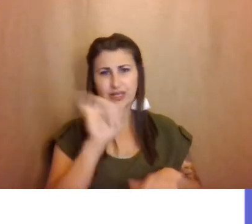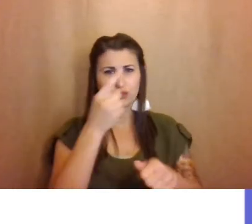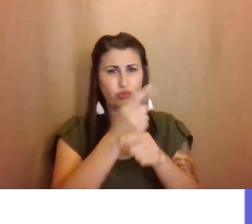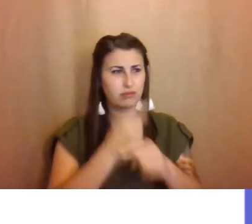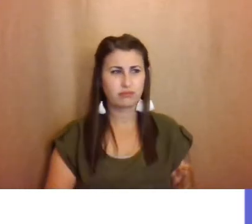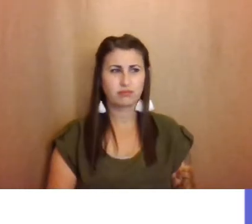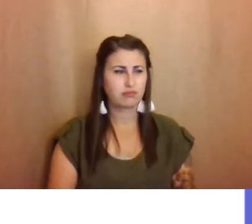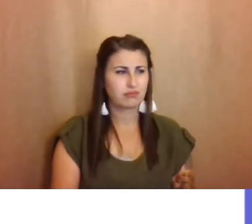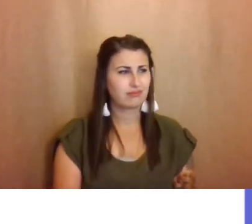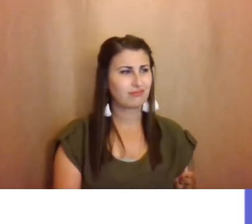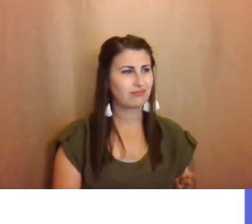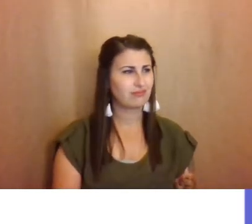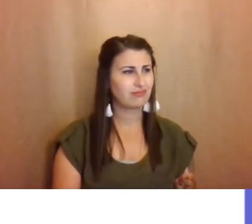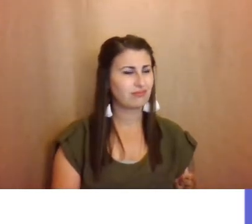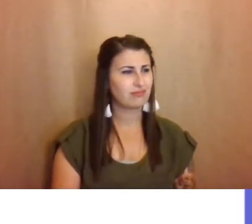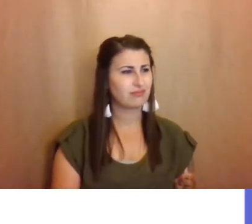look right now.